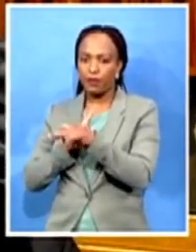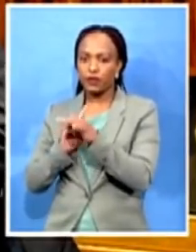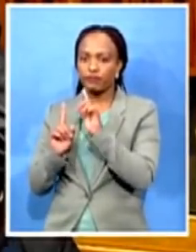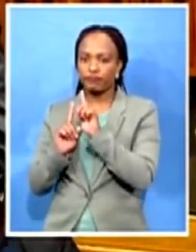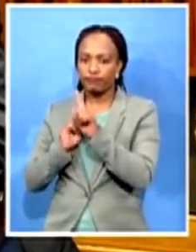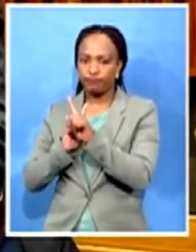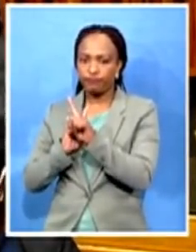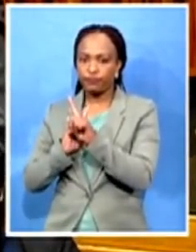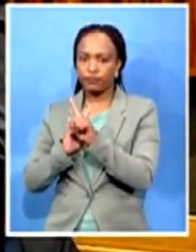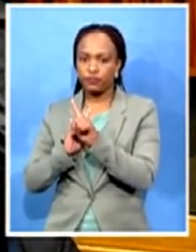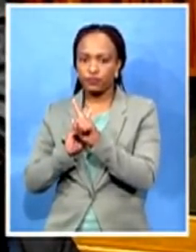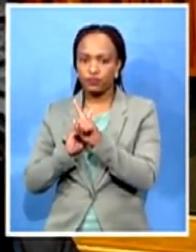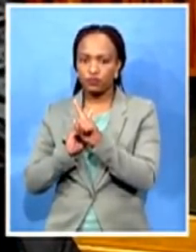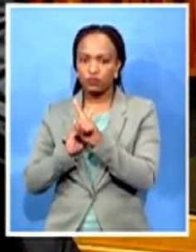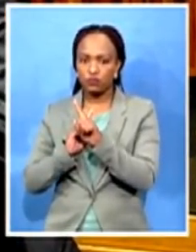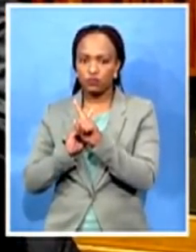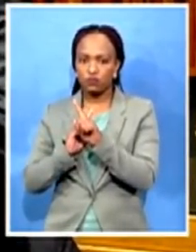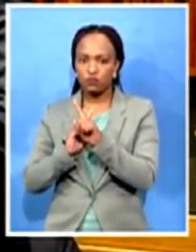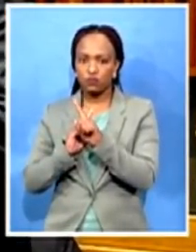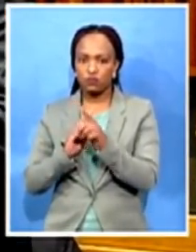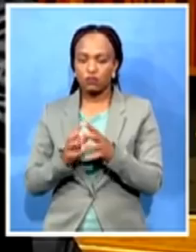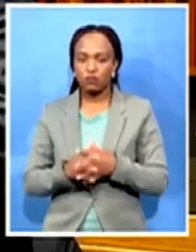Thank you. Thank you. Today is the